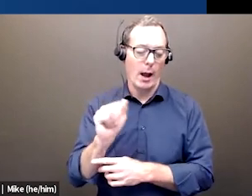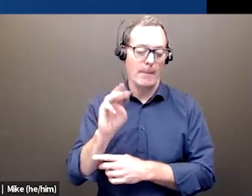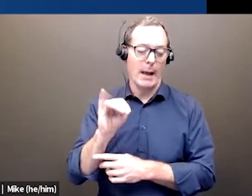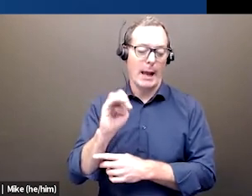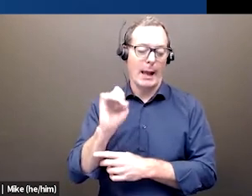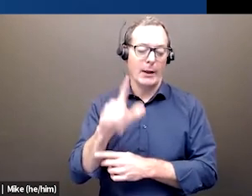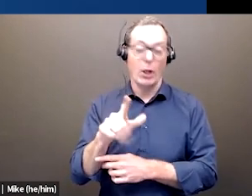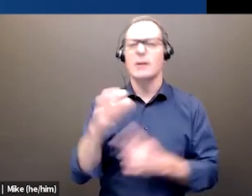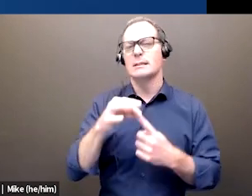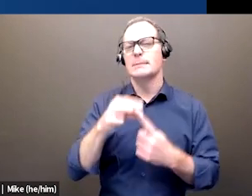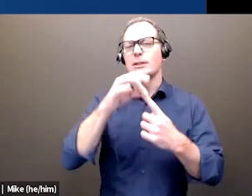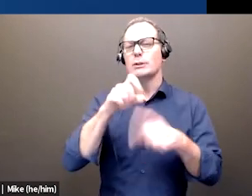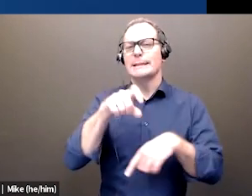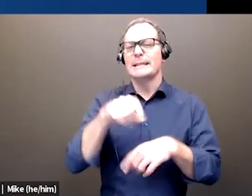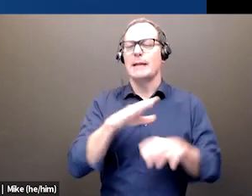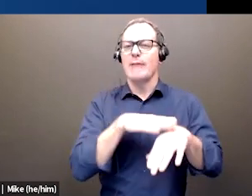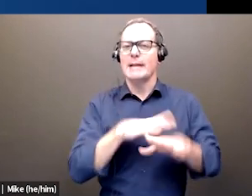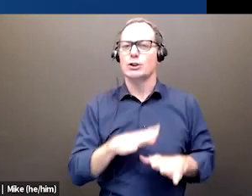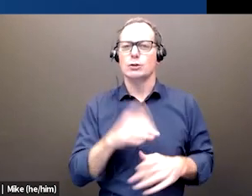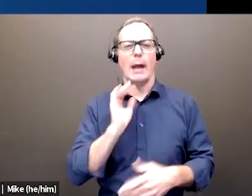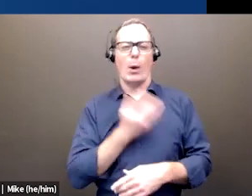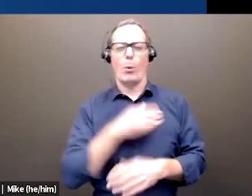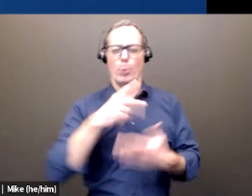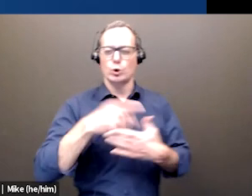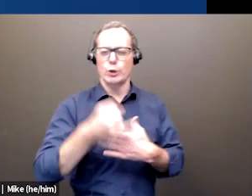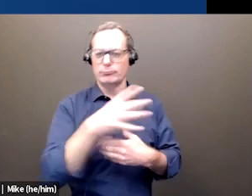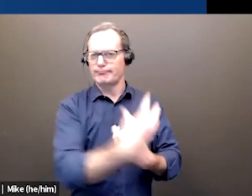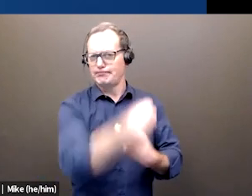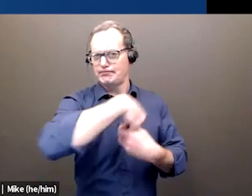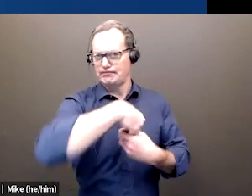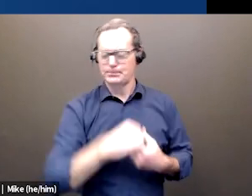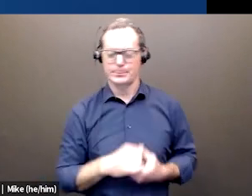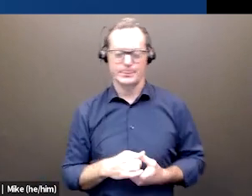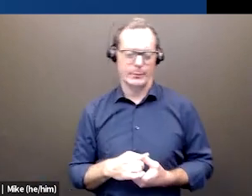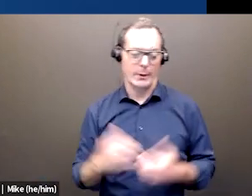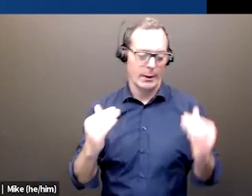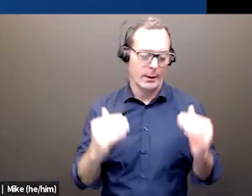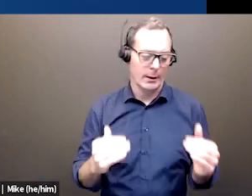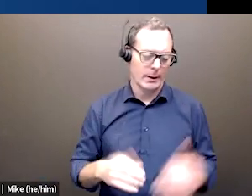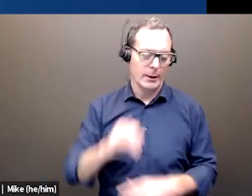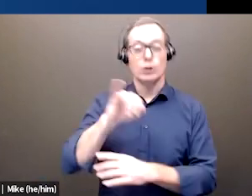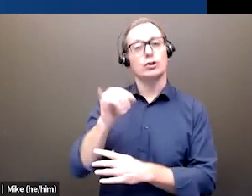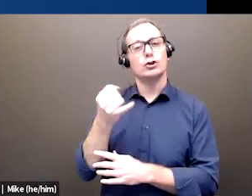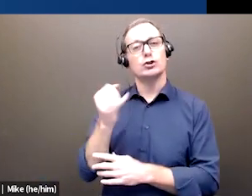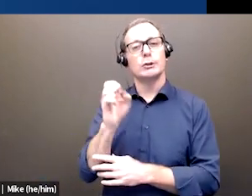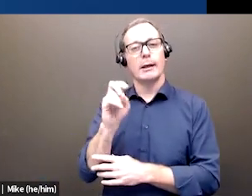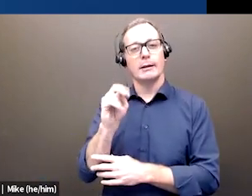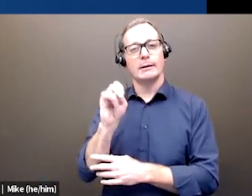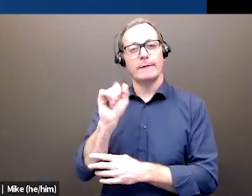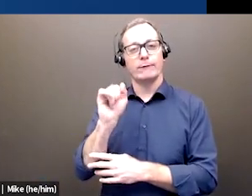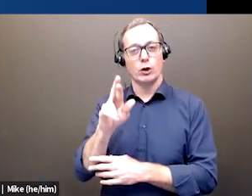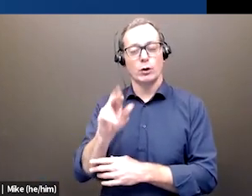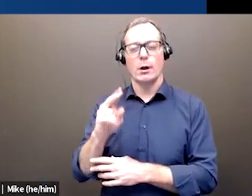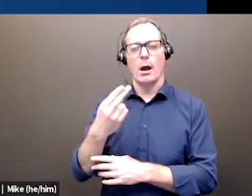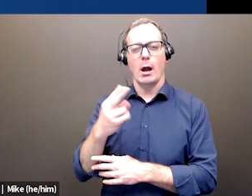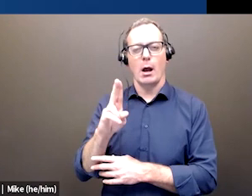Needs Project, and Jennifer Hutcheson, who is a CUPW member and whose child takes